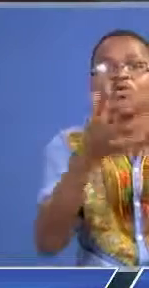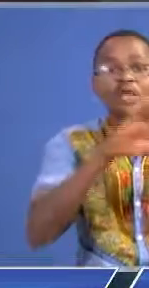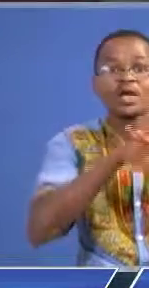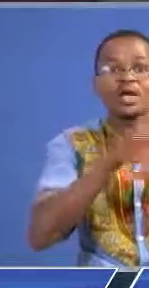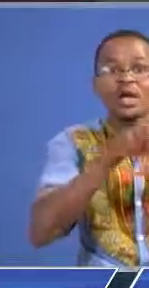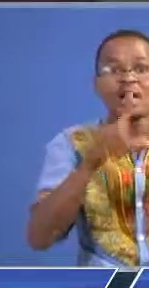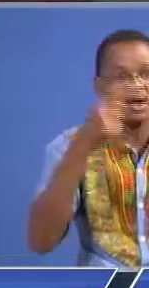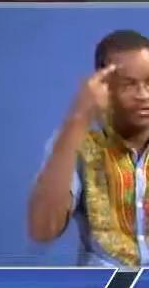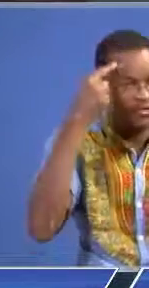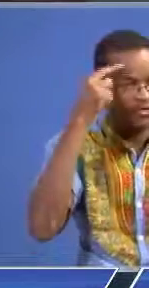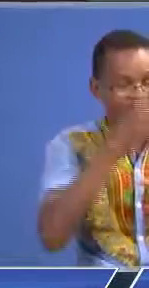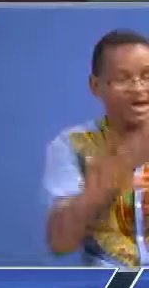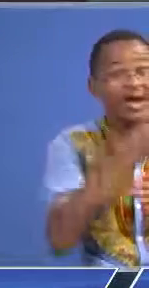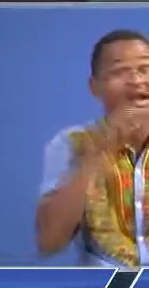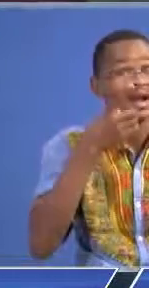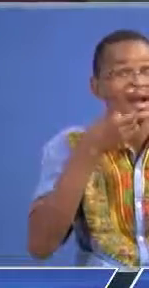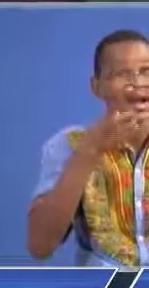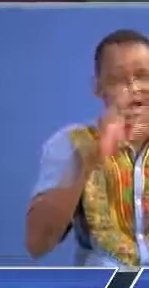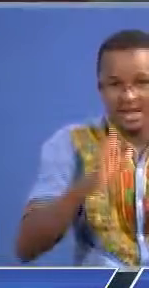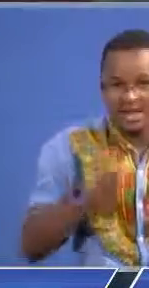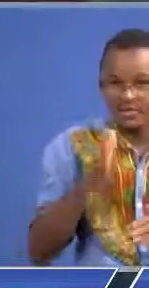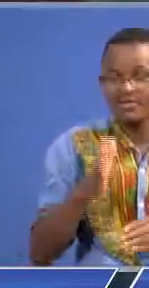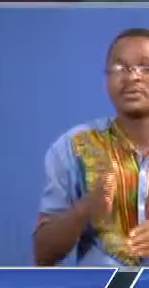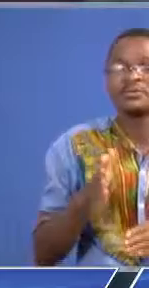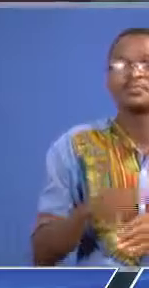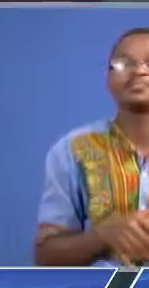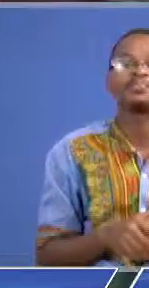land for a dry port in Naivasha.